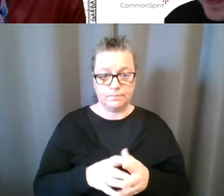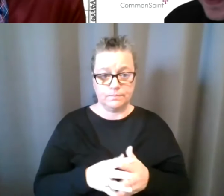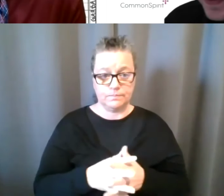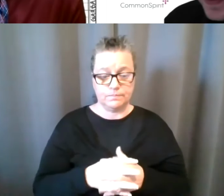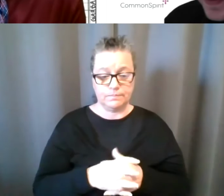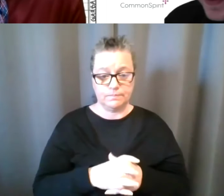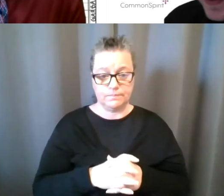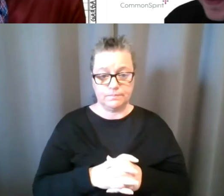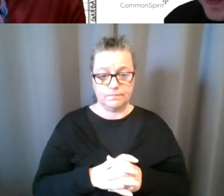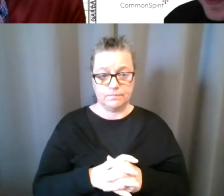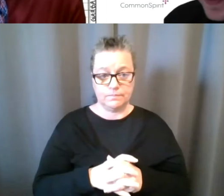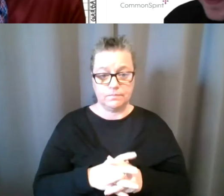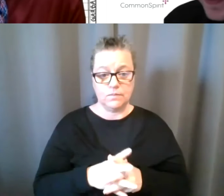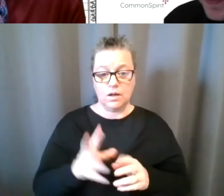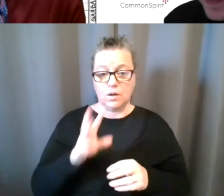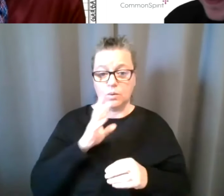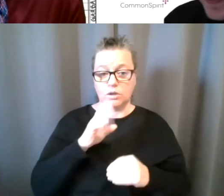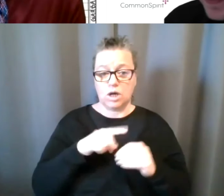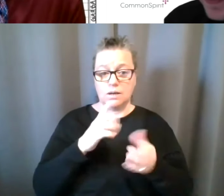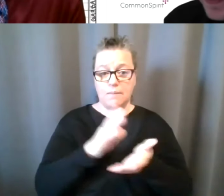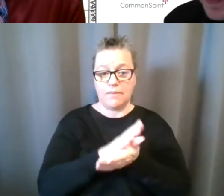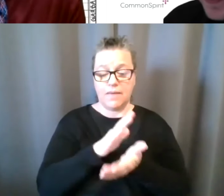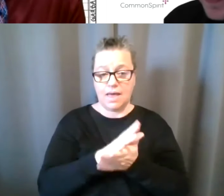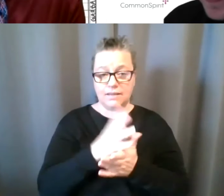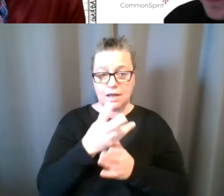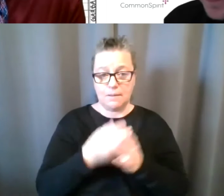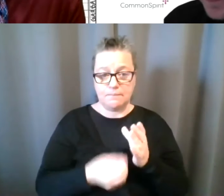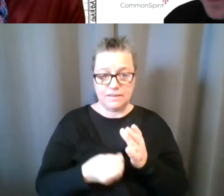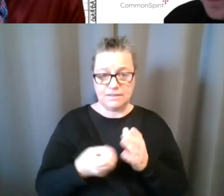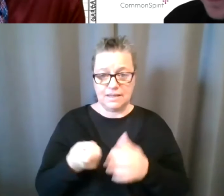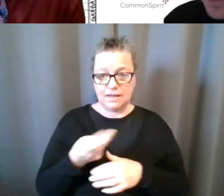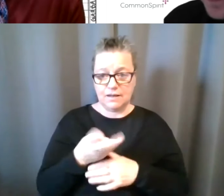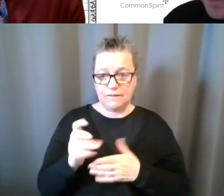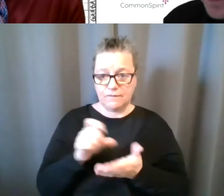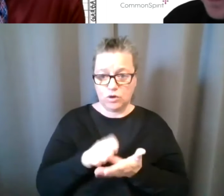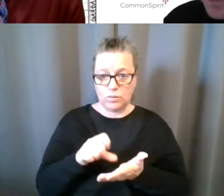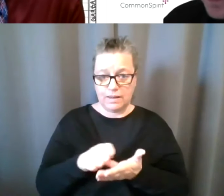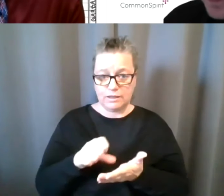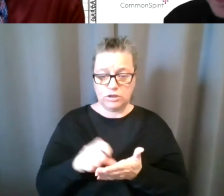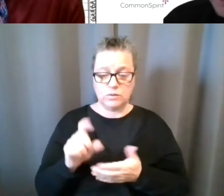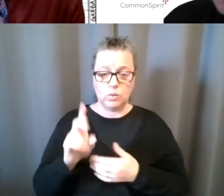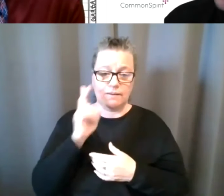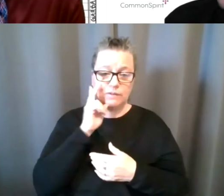Let's see here, something about the handout missing a few pages. I'm gonna have to see if we can get those.